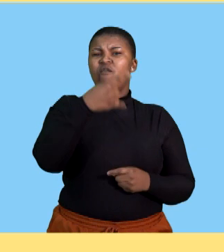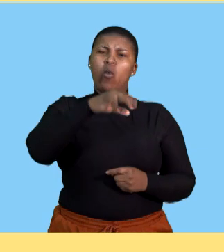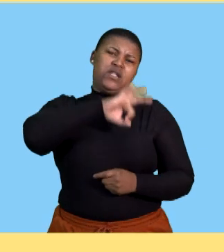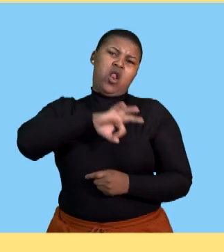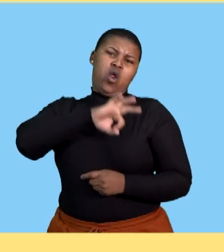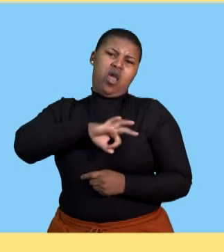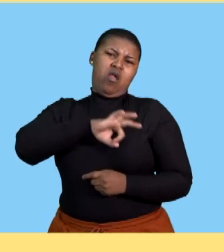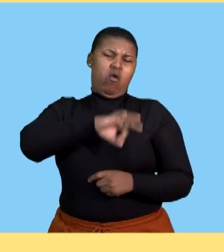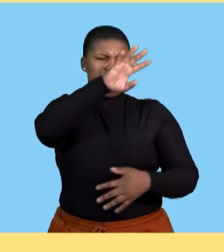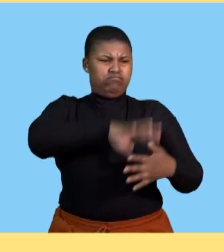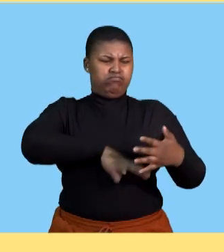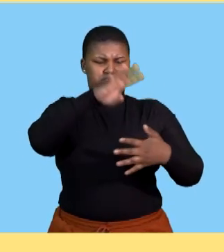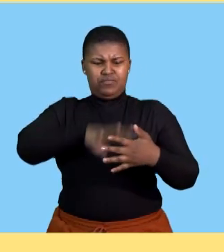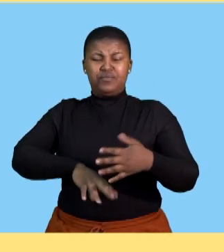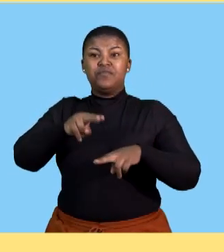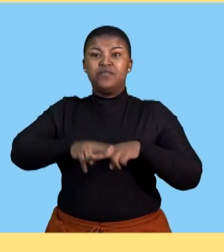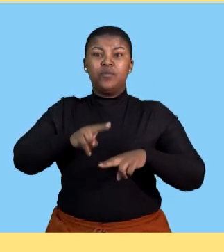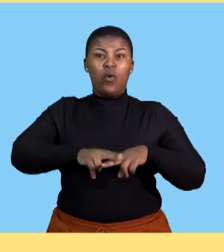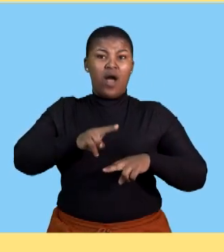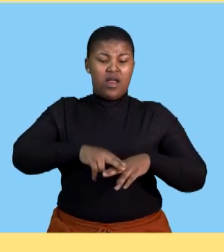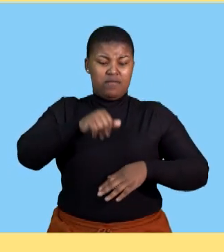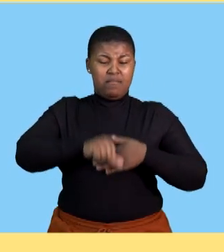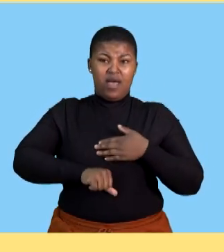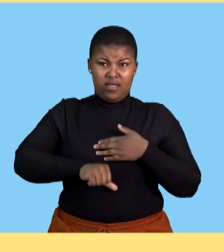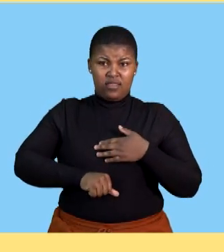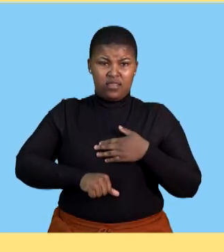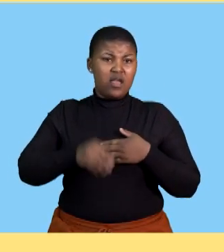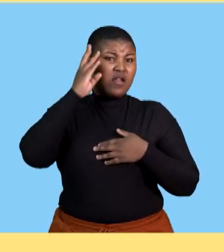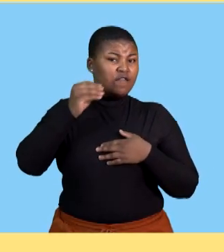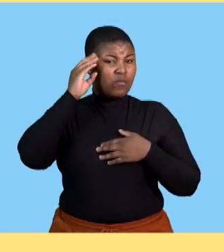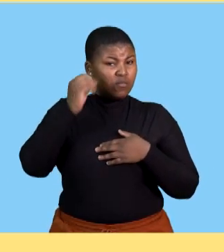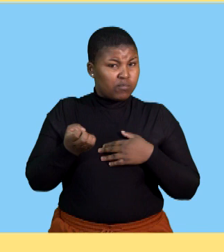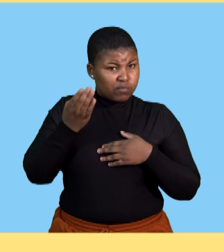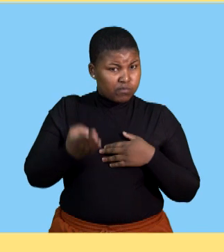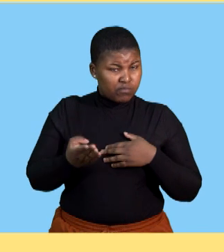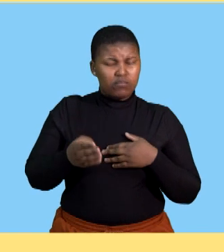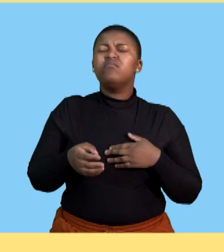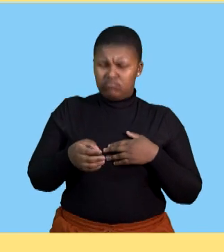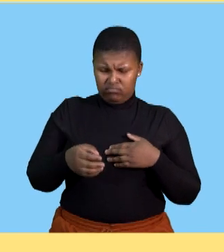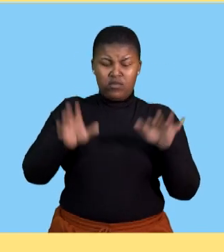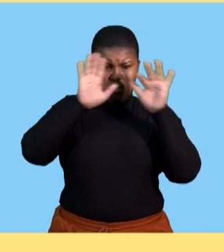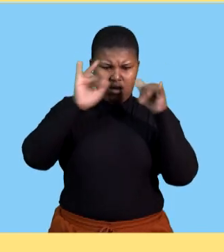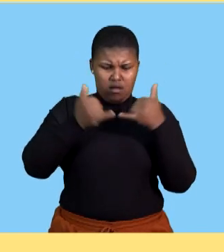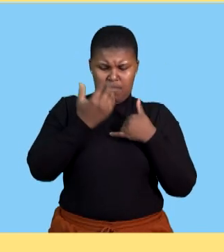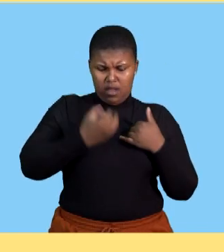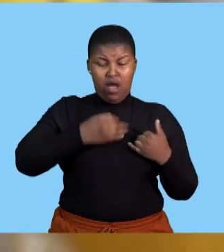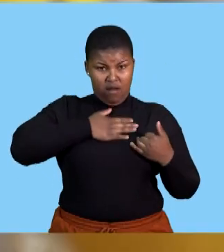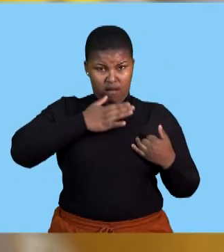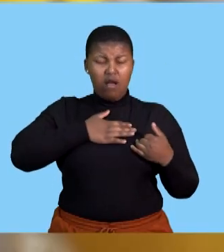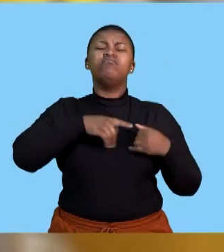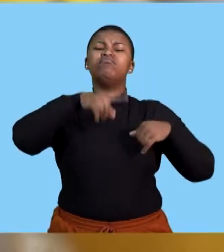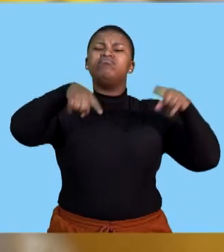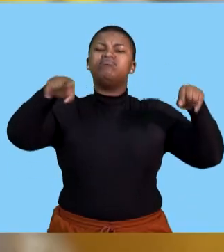salaries journal of February. His details are as follows. So we have employees that work for us as a company.